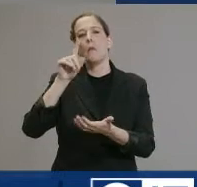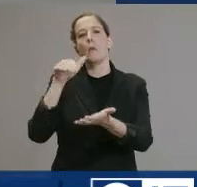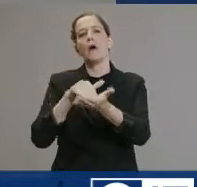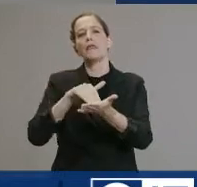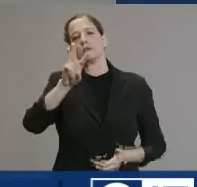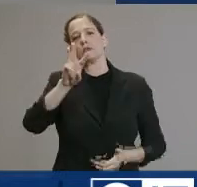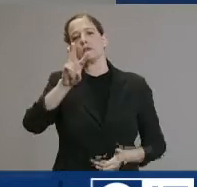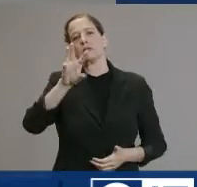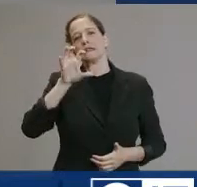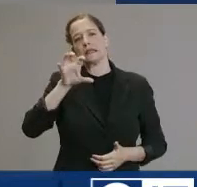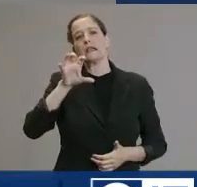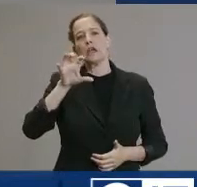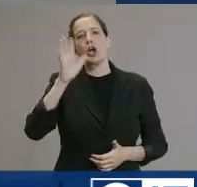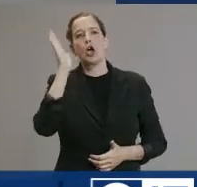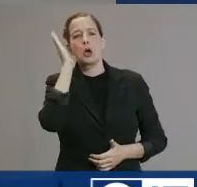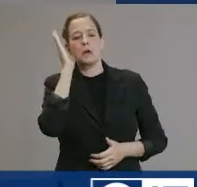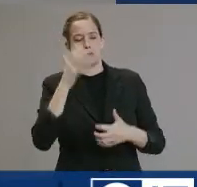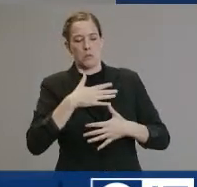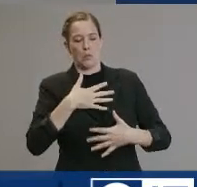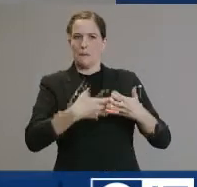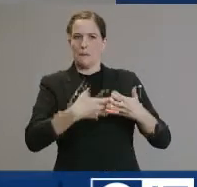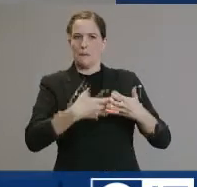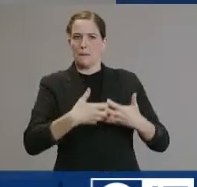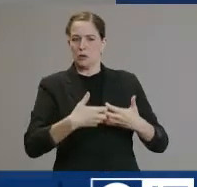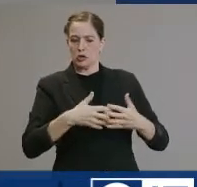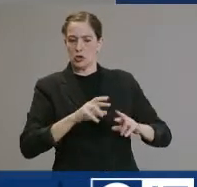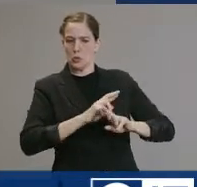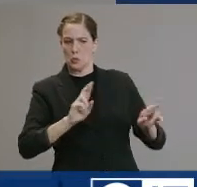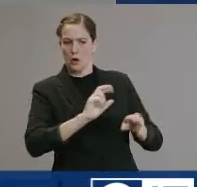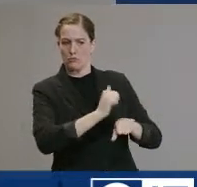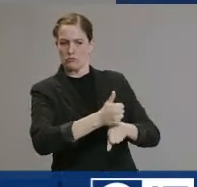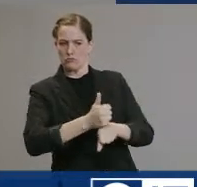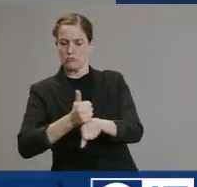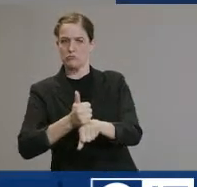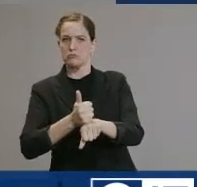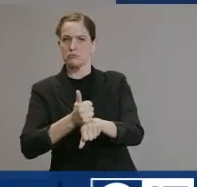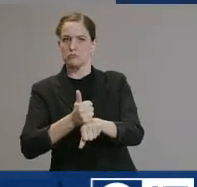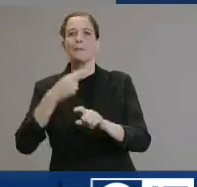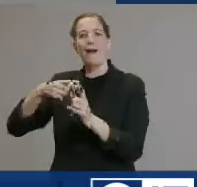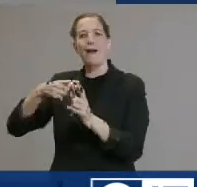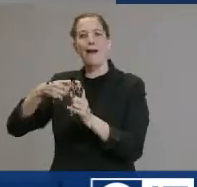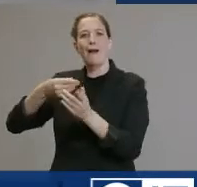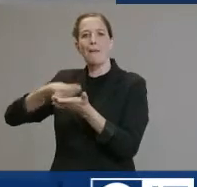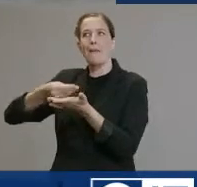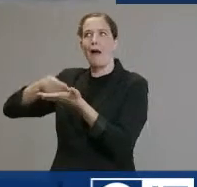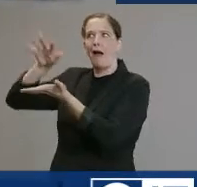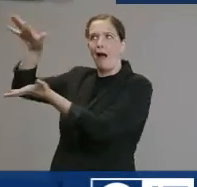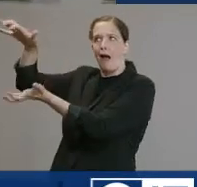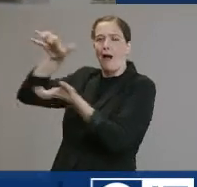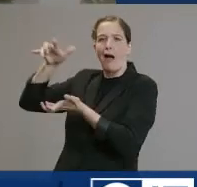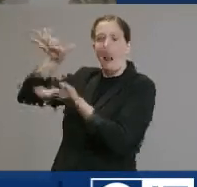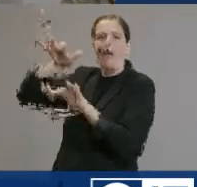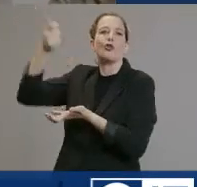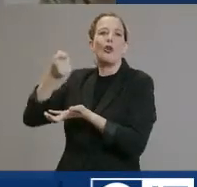plus an additional $10 million in state-issued grants for additional 600 ventilators.